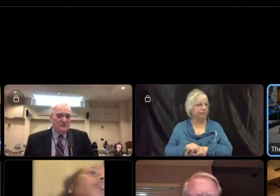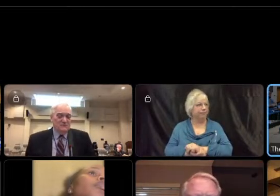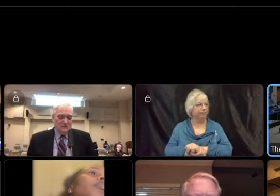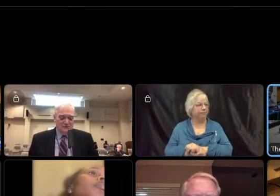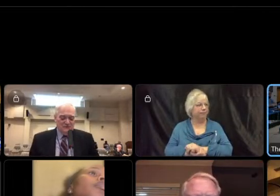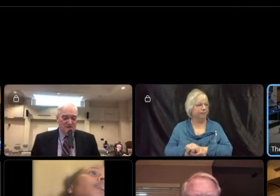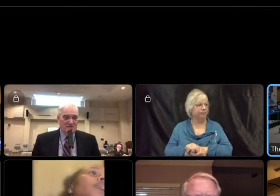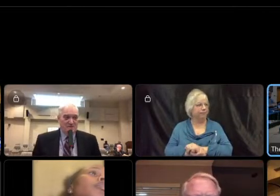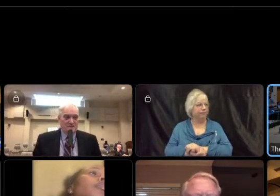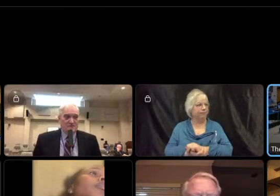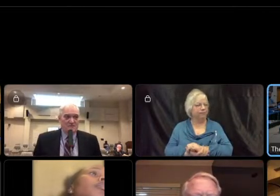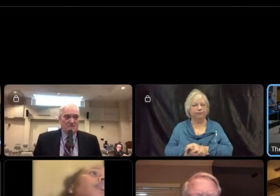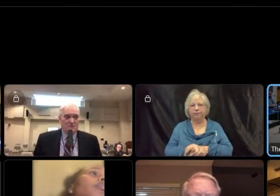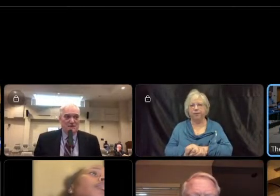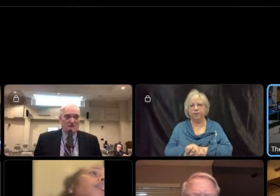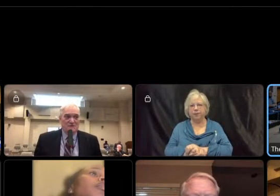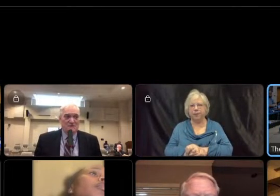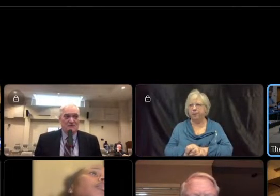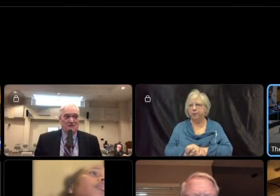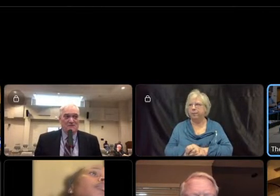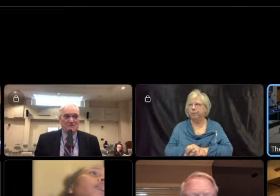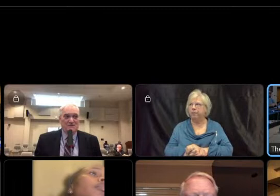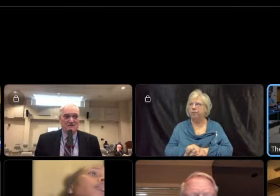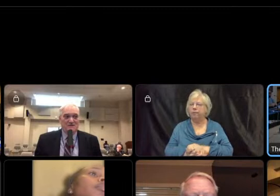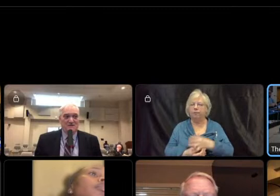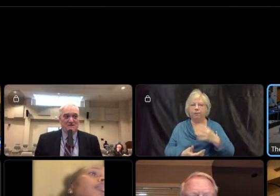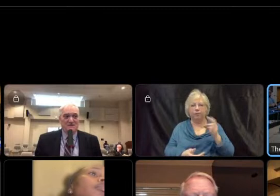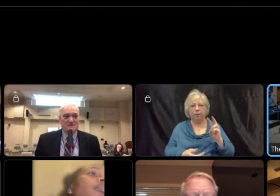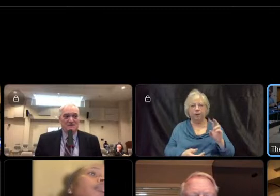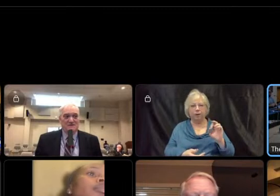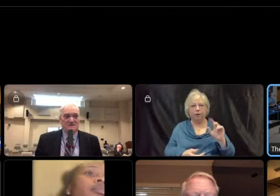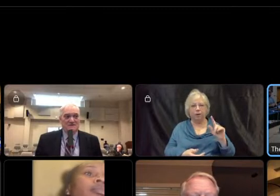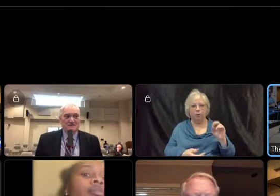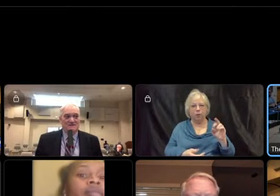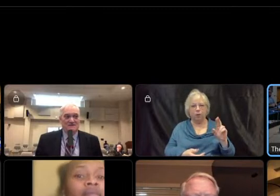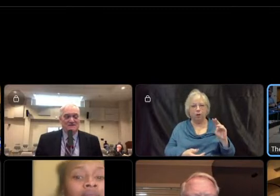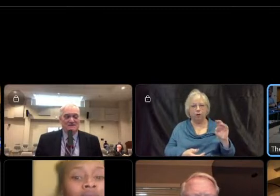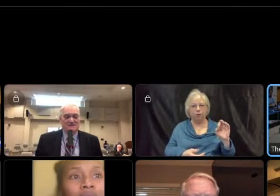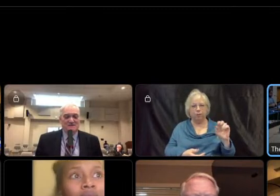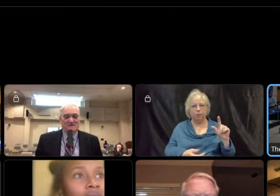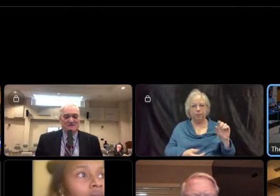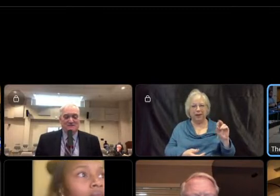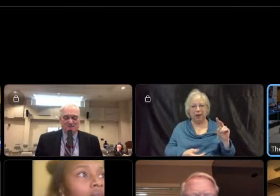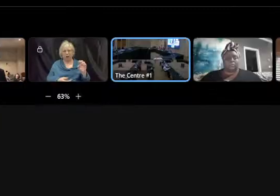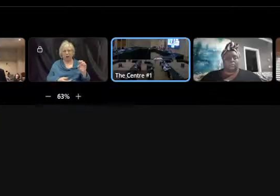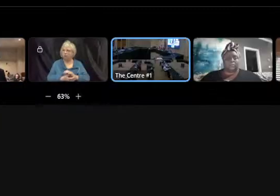If you could pull up the future land use plan map, please.